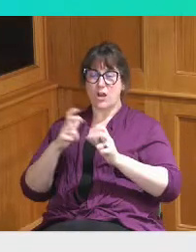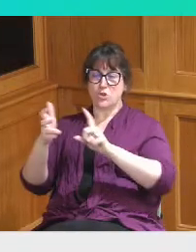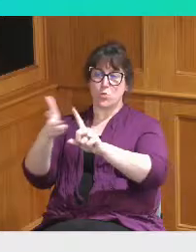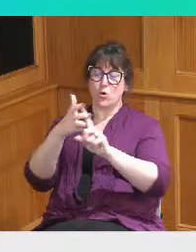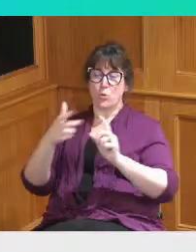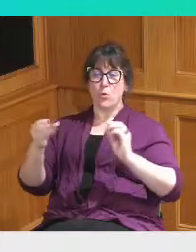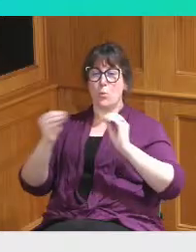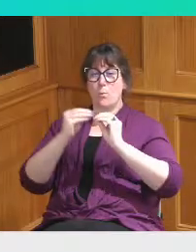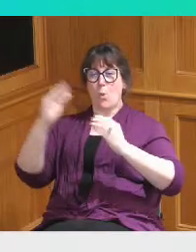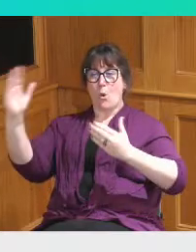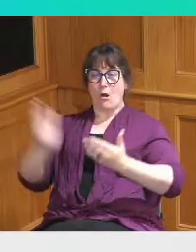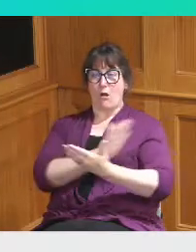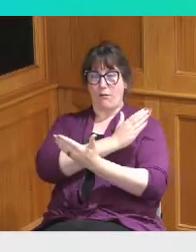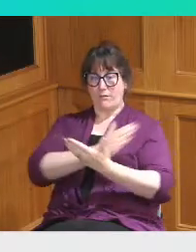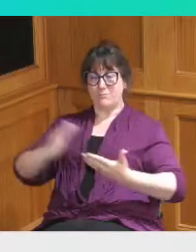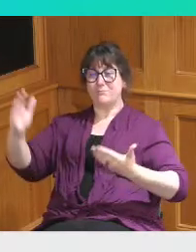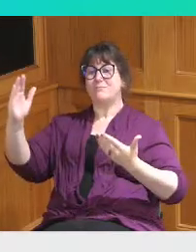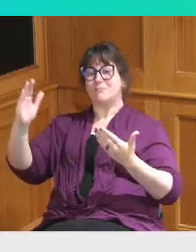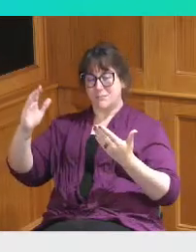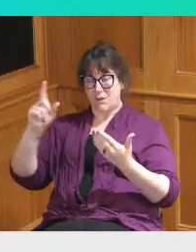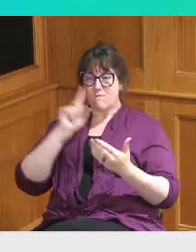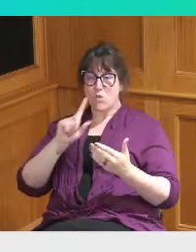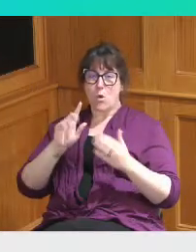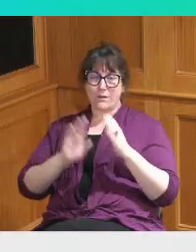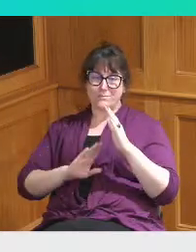other development interests we could get in the site.